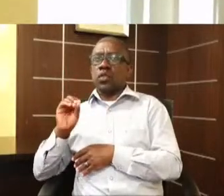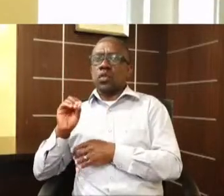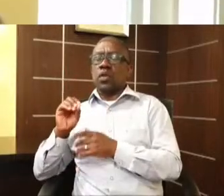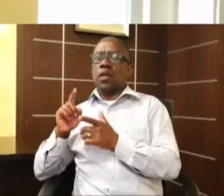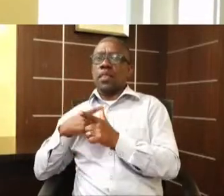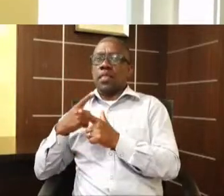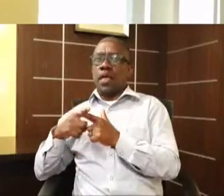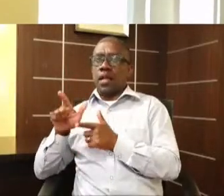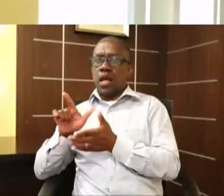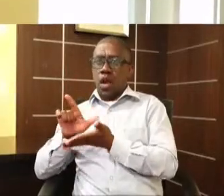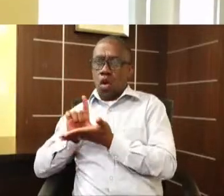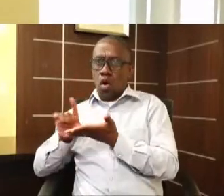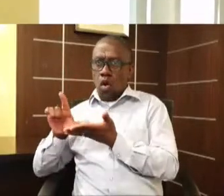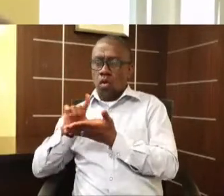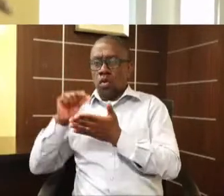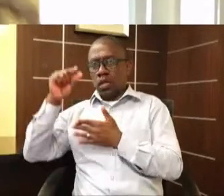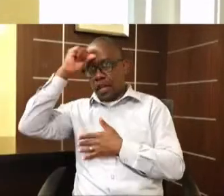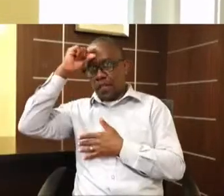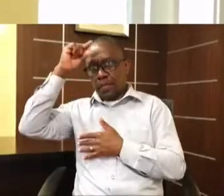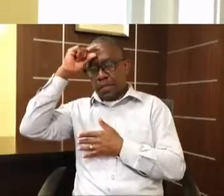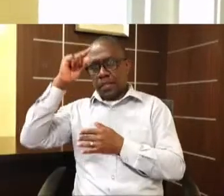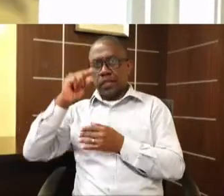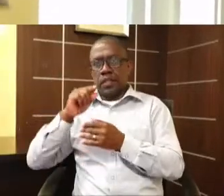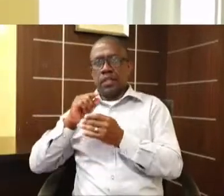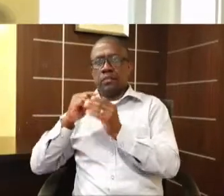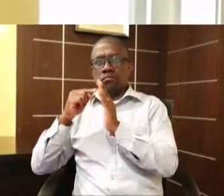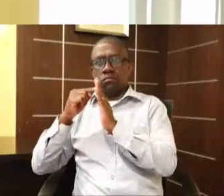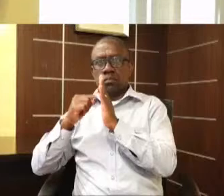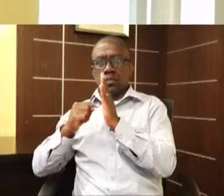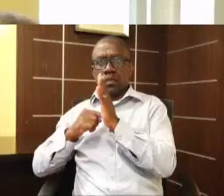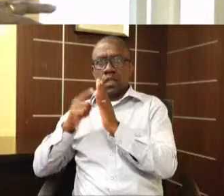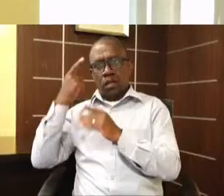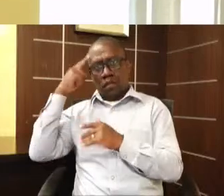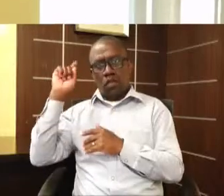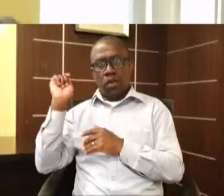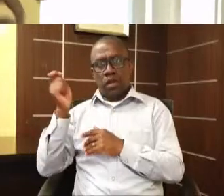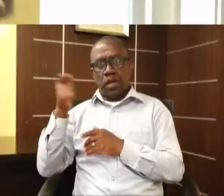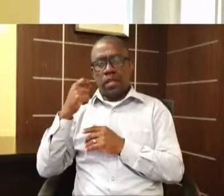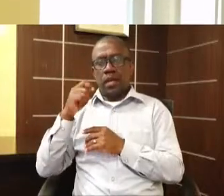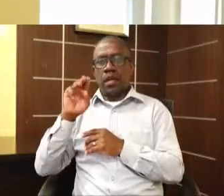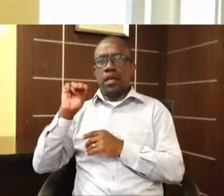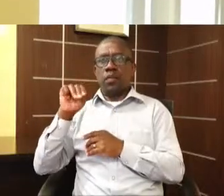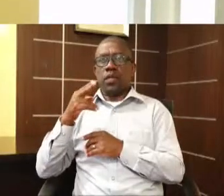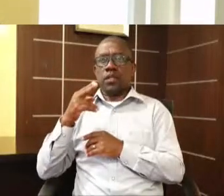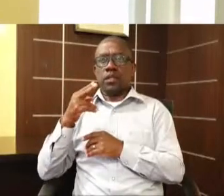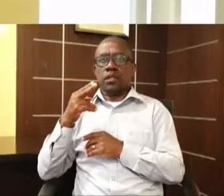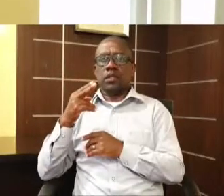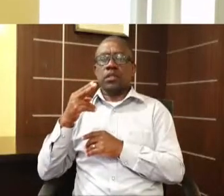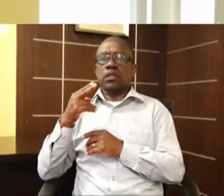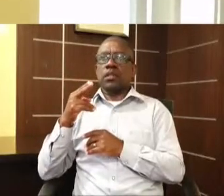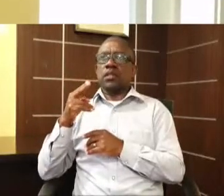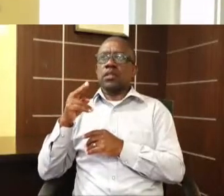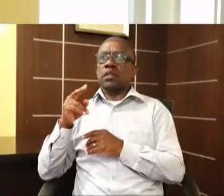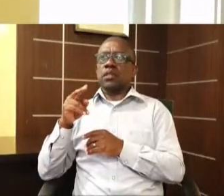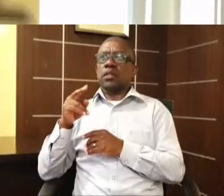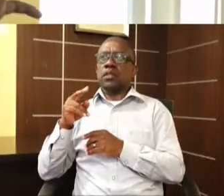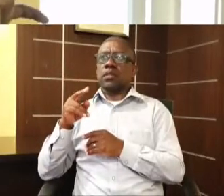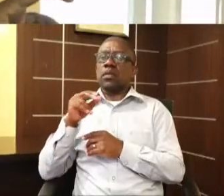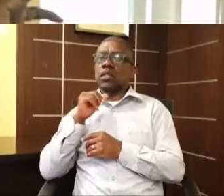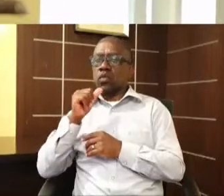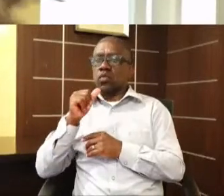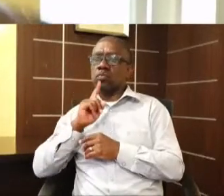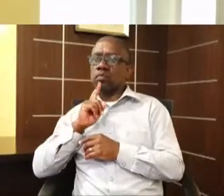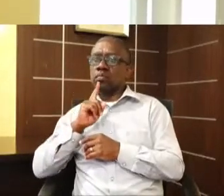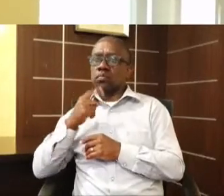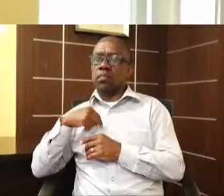local government guidelines. So like for Kenya, it will be the MOH guidelines. Not to say we are not doing